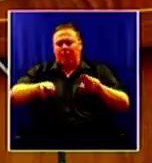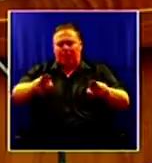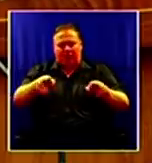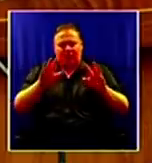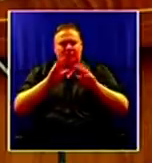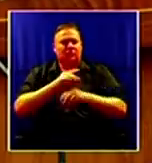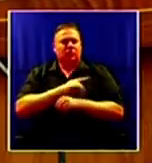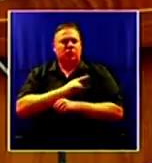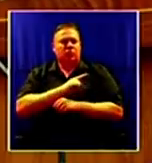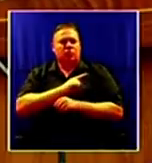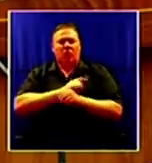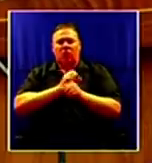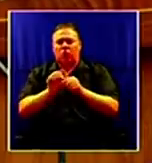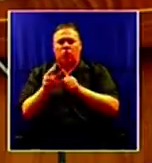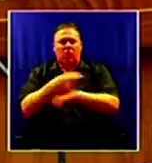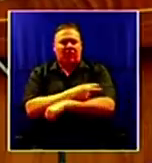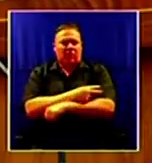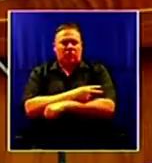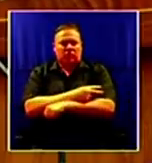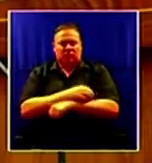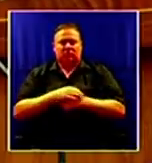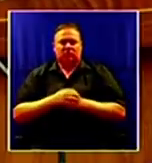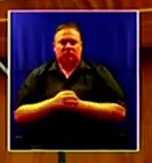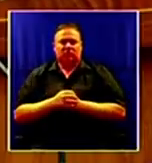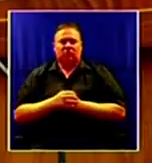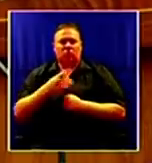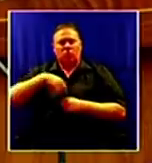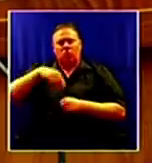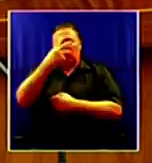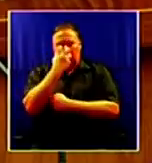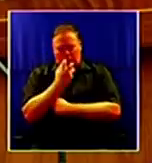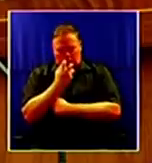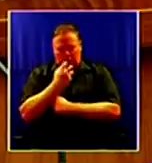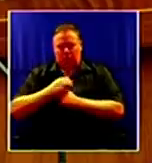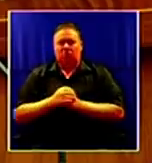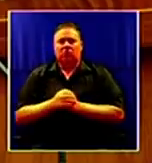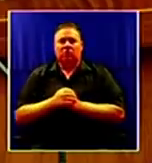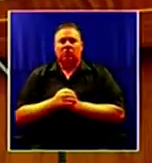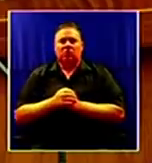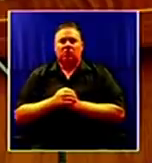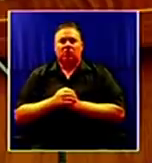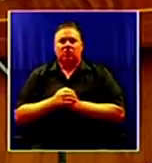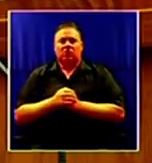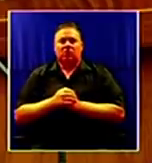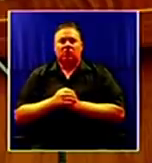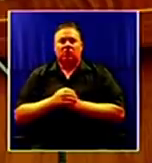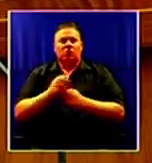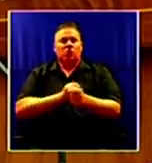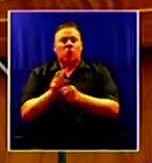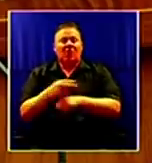the COVID-19 pandemic. The damage visited upon us by